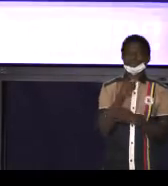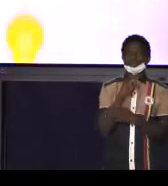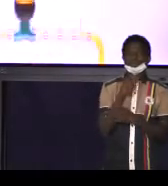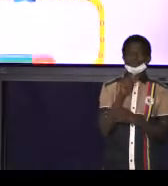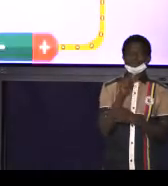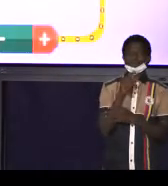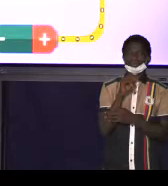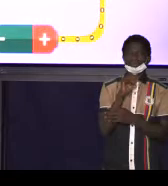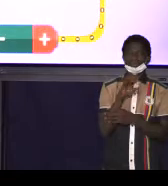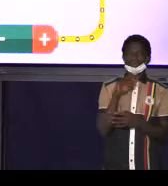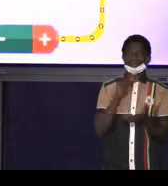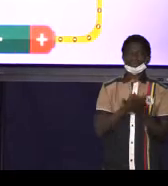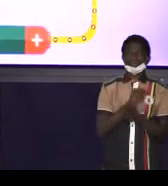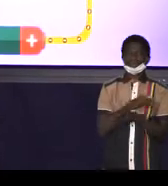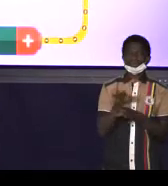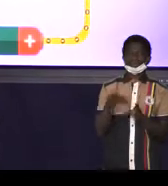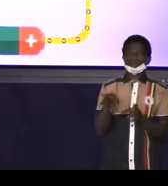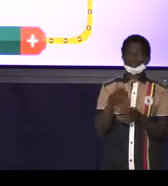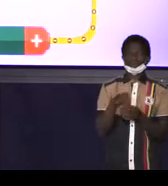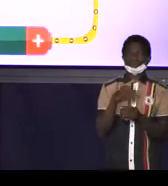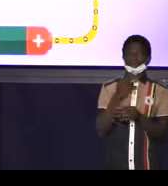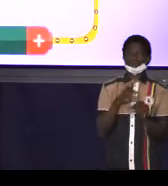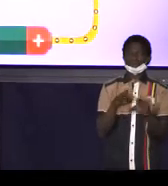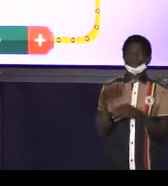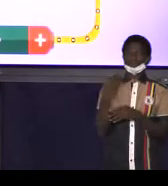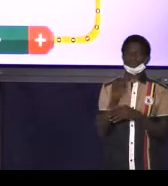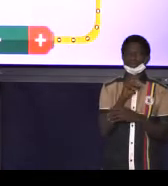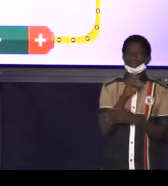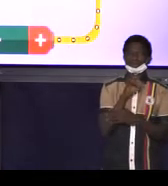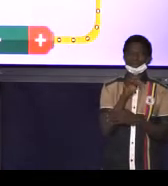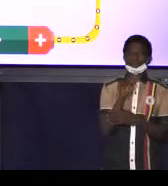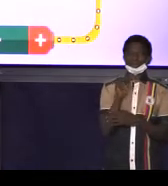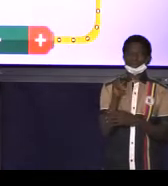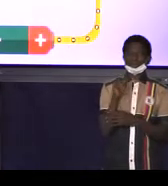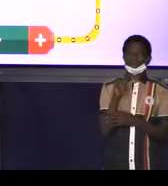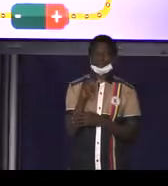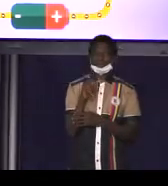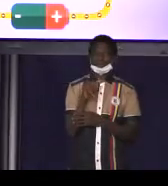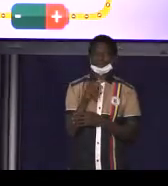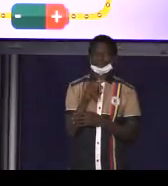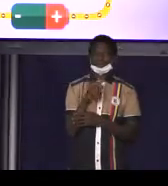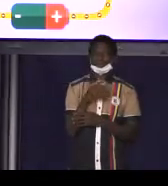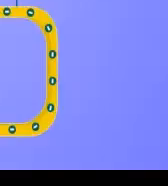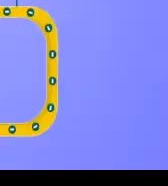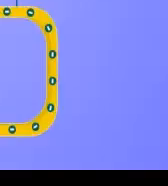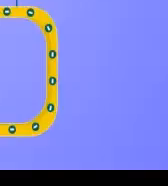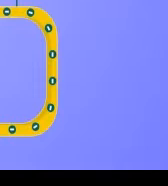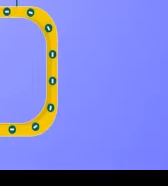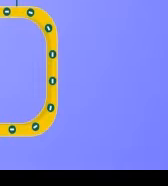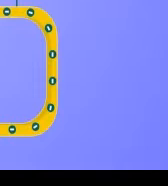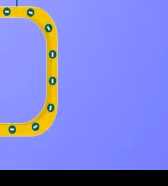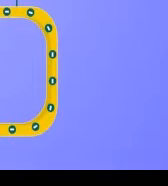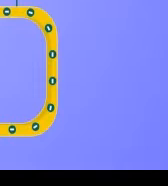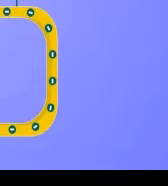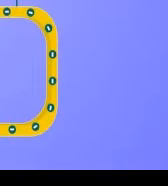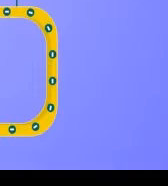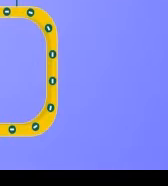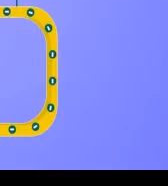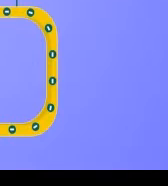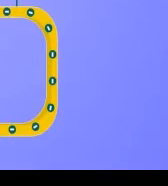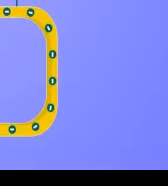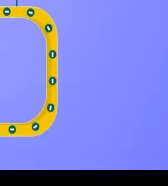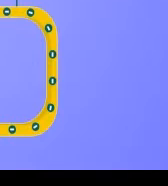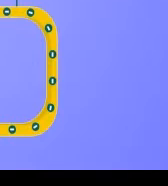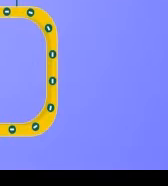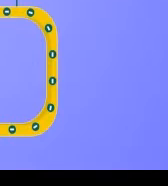different from static electricity that does not involve the flow of current, current electricity, that one involves the flow of